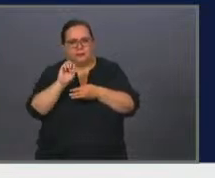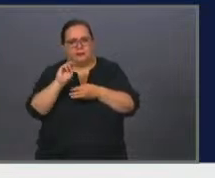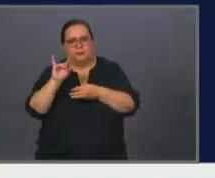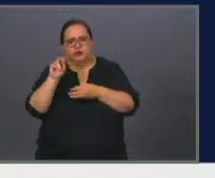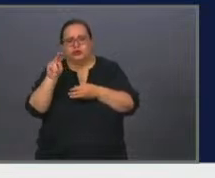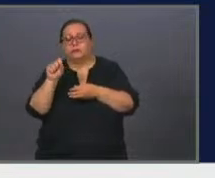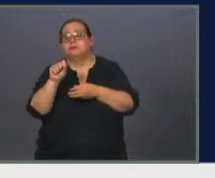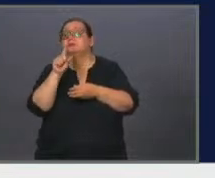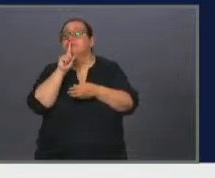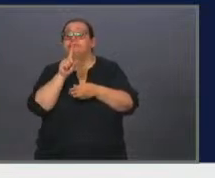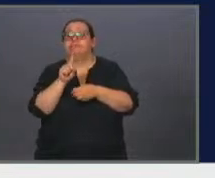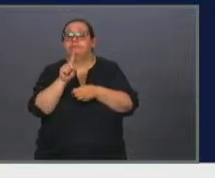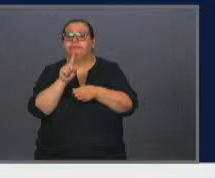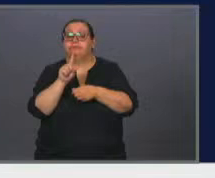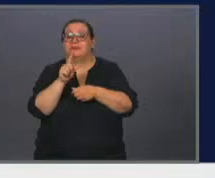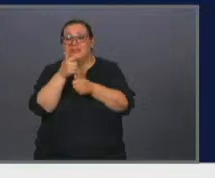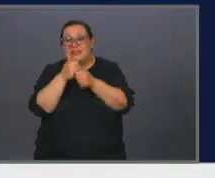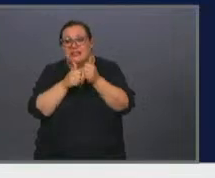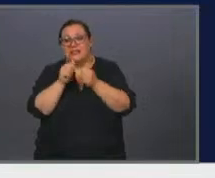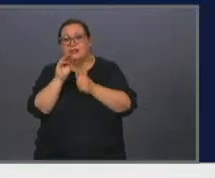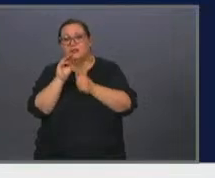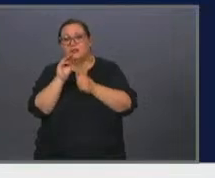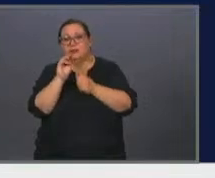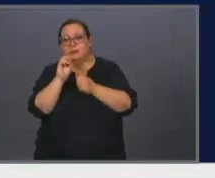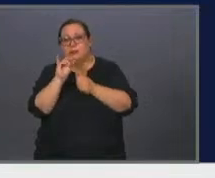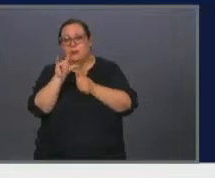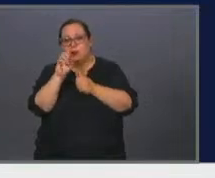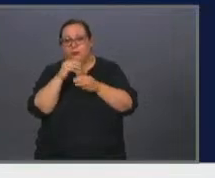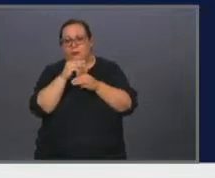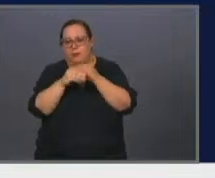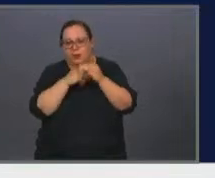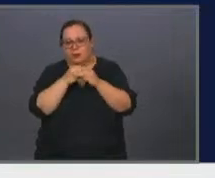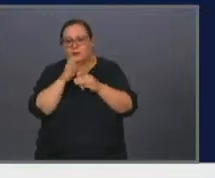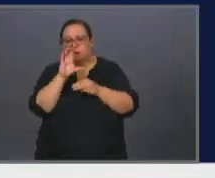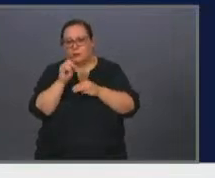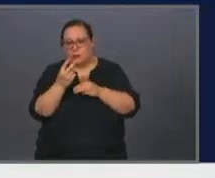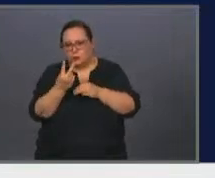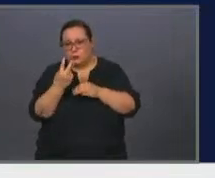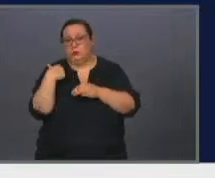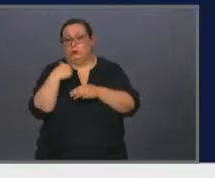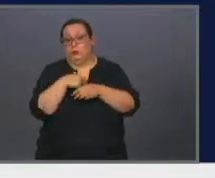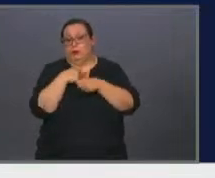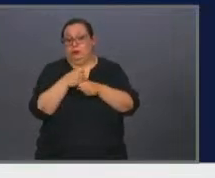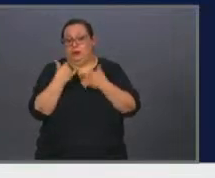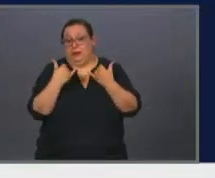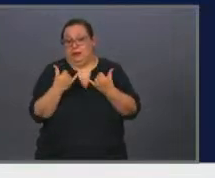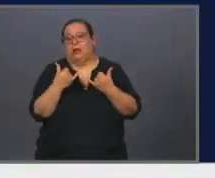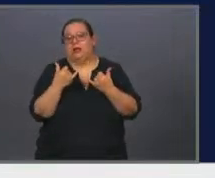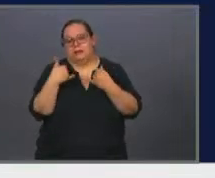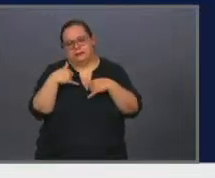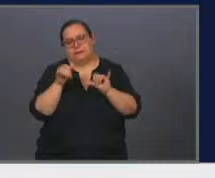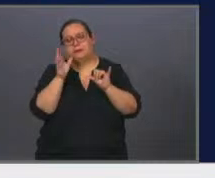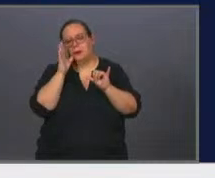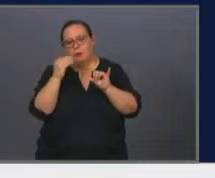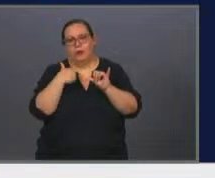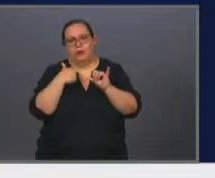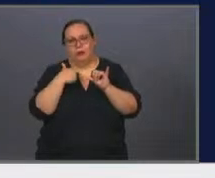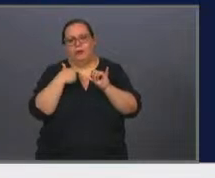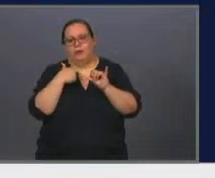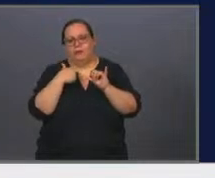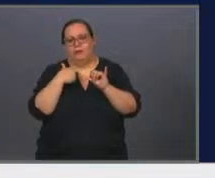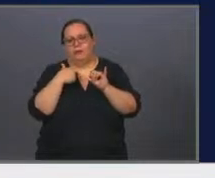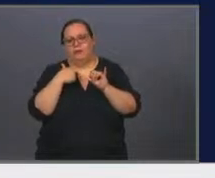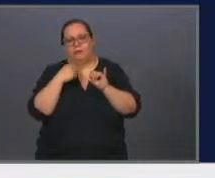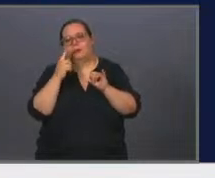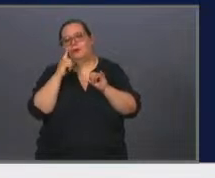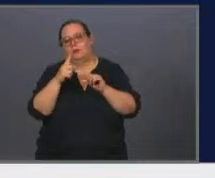Each molecule of carbon dioxide that we create today will still have, well, for